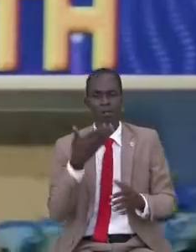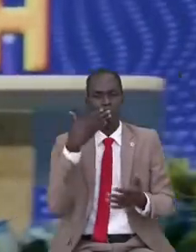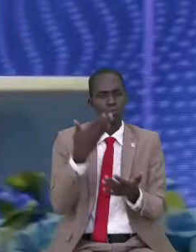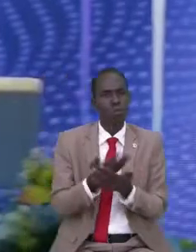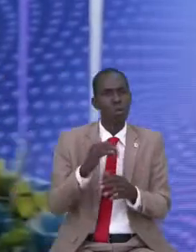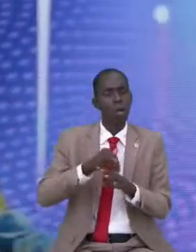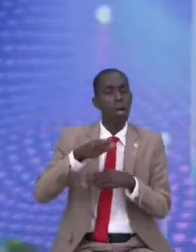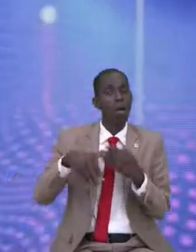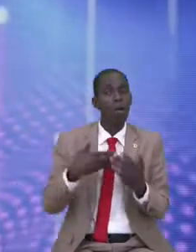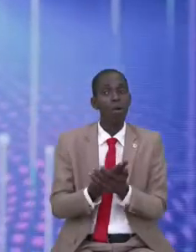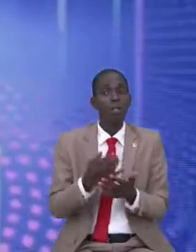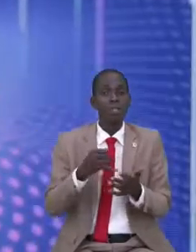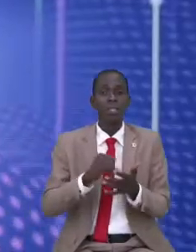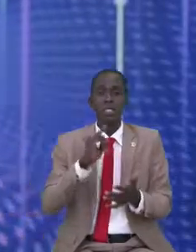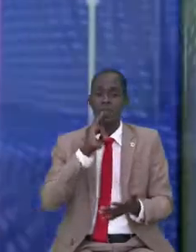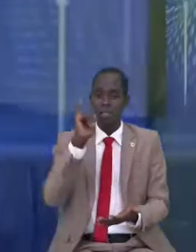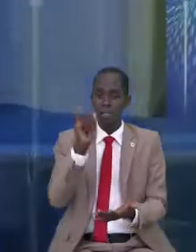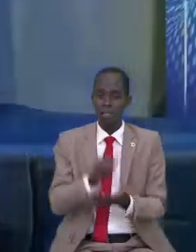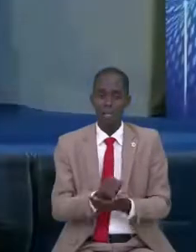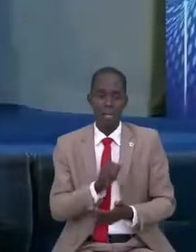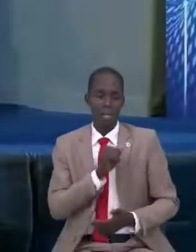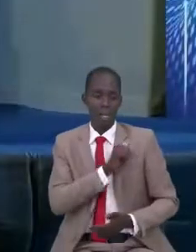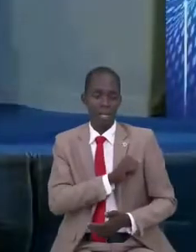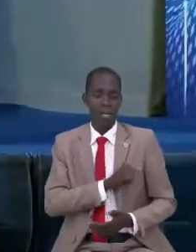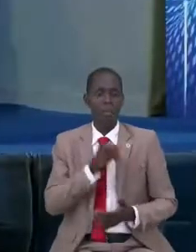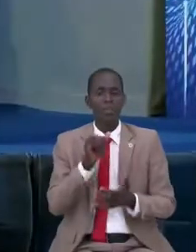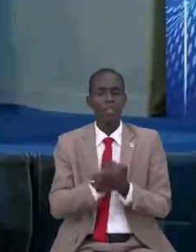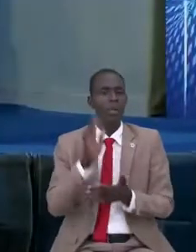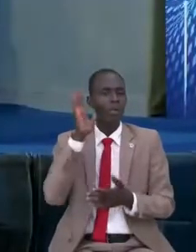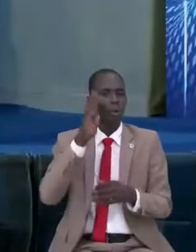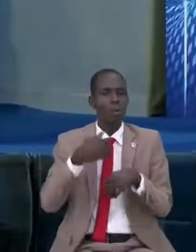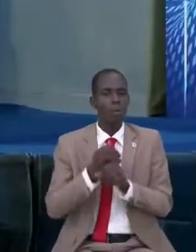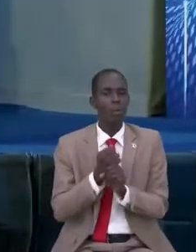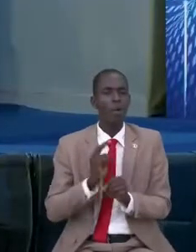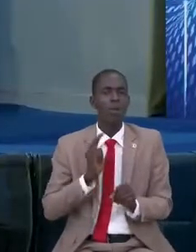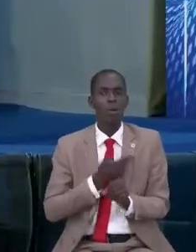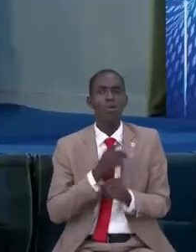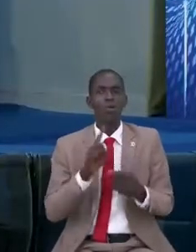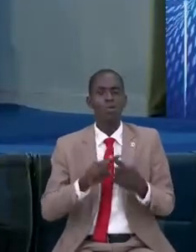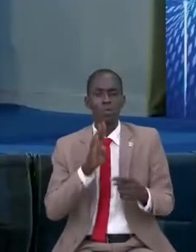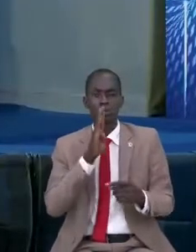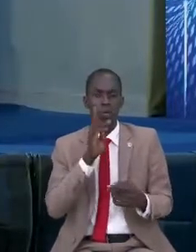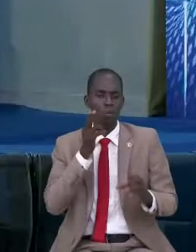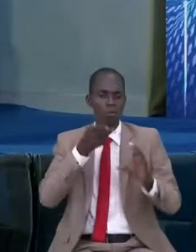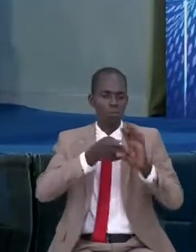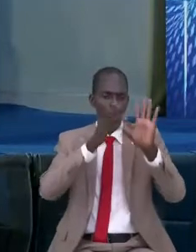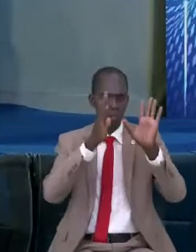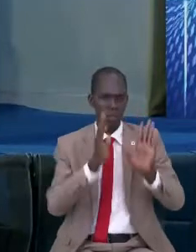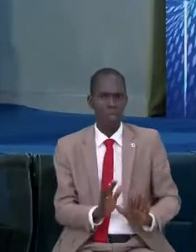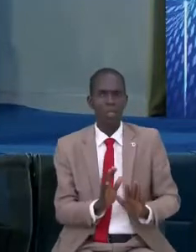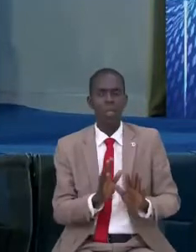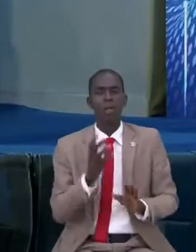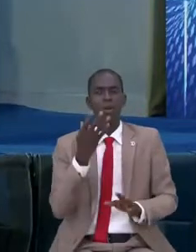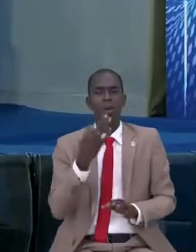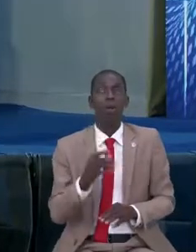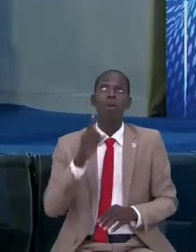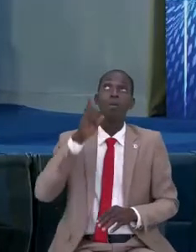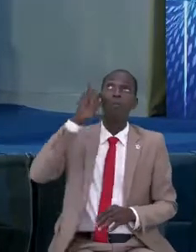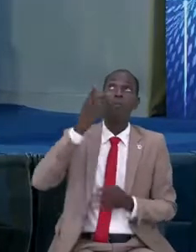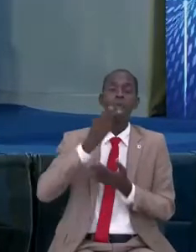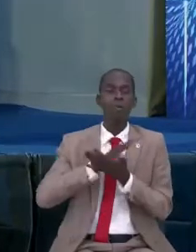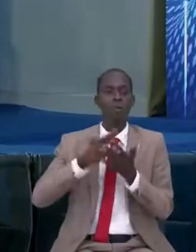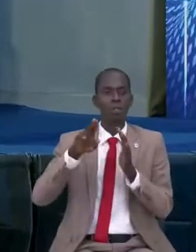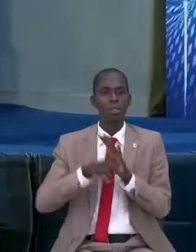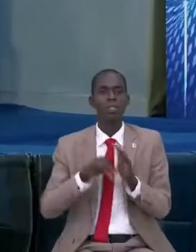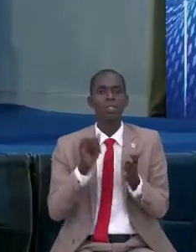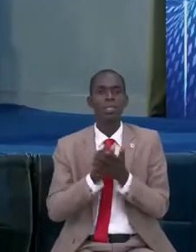is that attitude that will make us partakers of his holiness. That's how